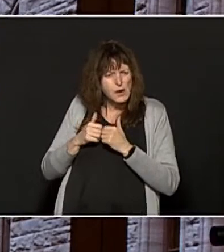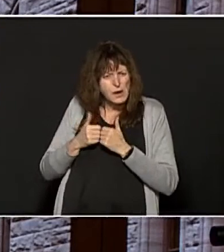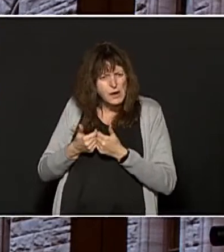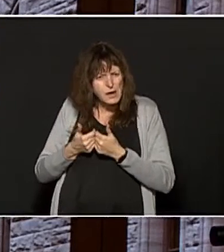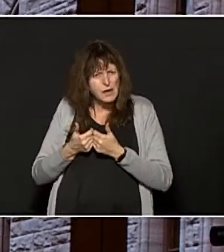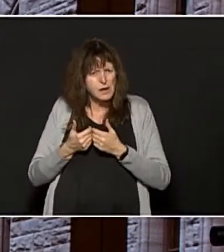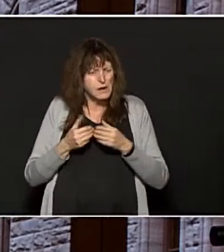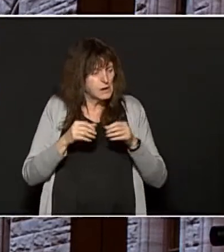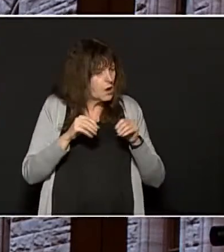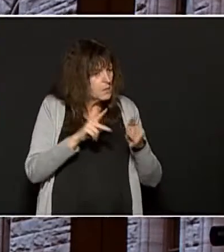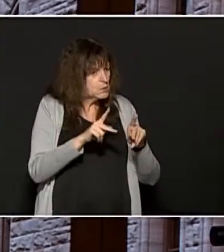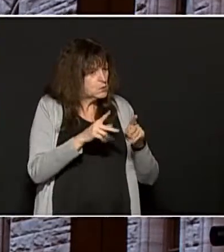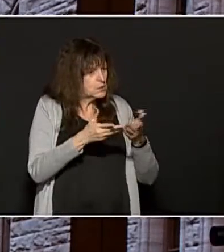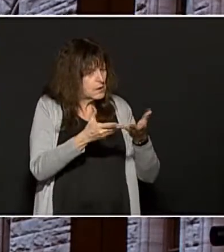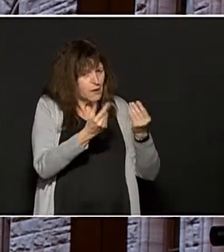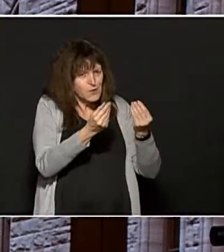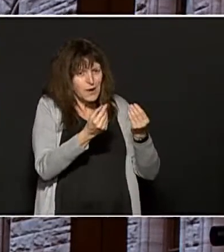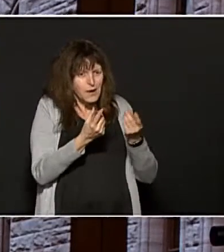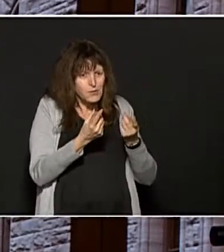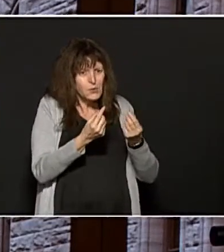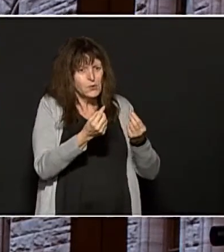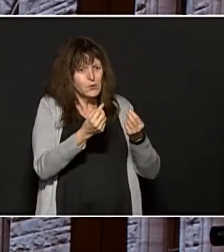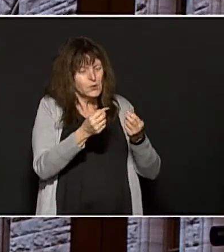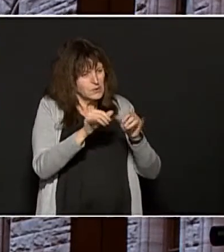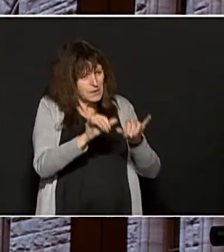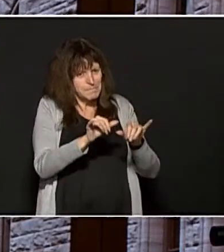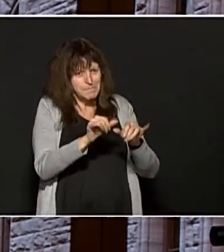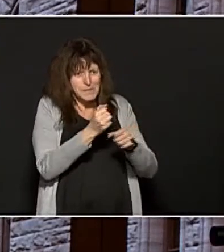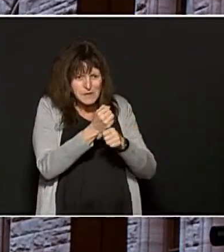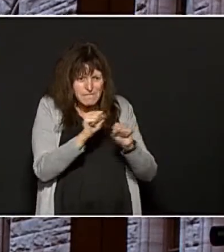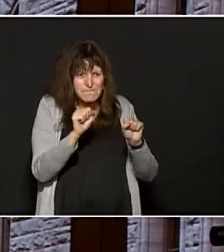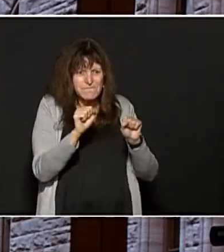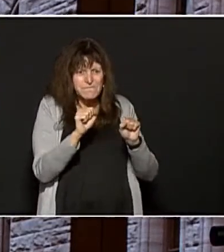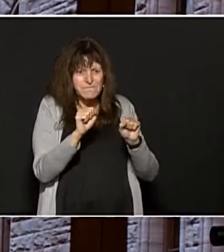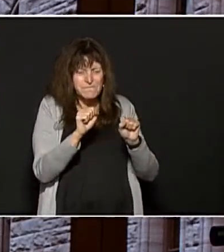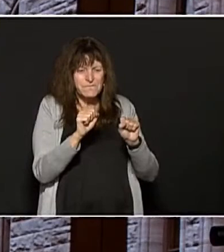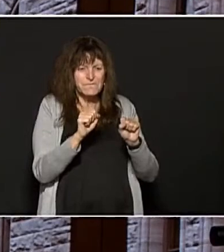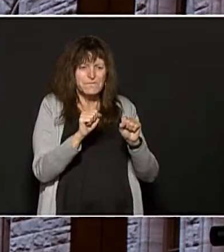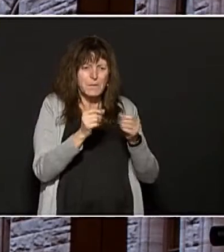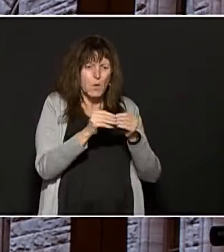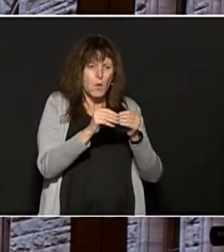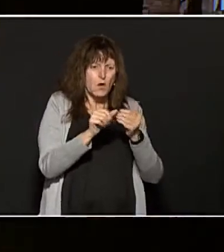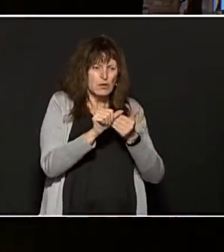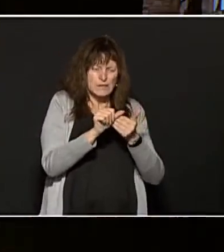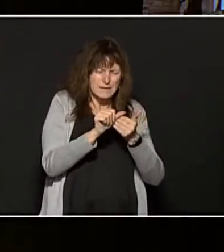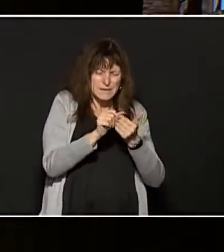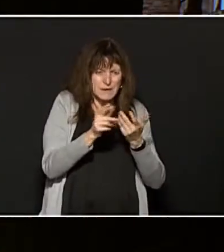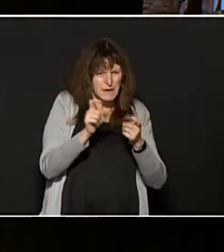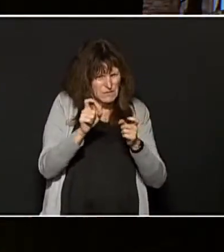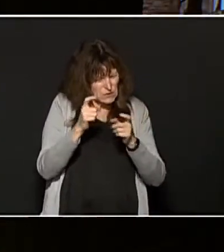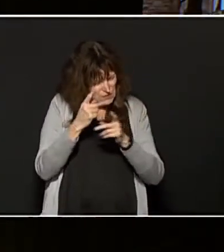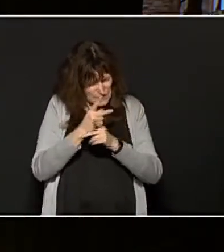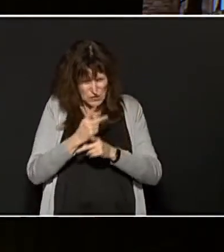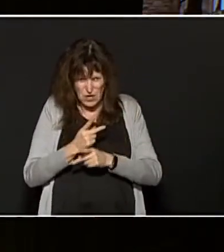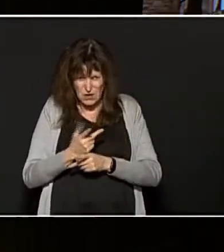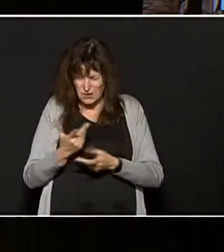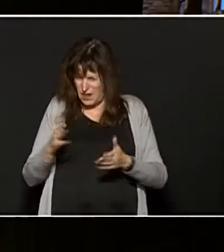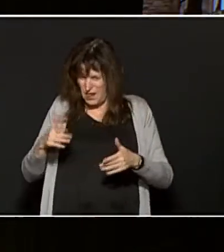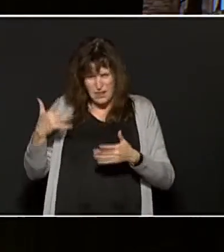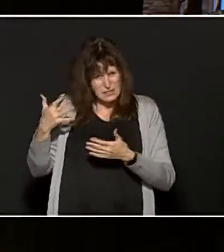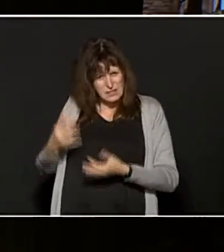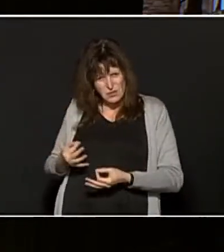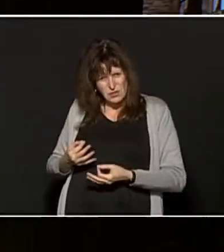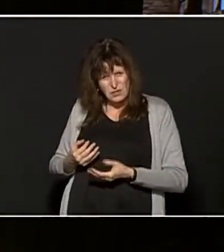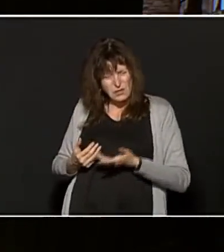without lowering your precautions and putting yourself at risk. I don't know if Dr. Brown, you want to comment on the science table review of this matter?